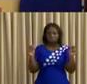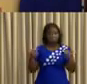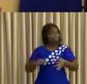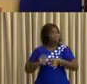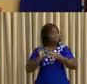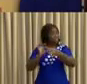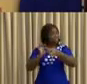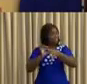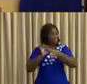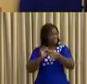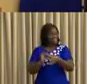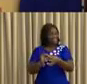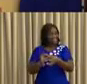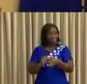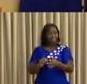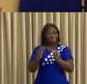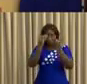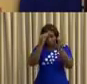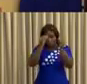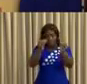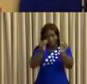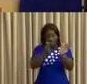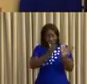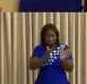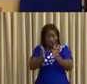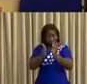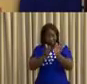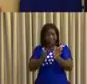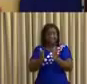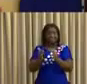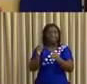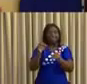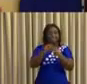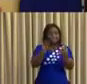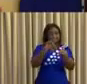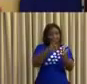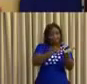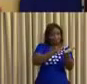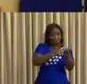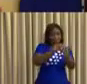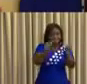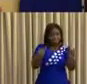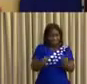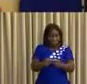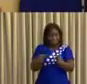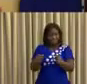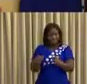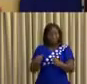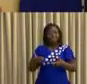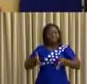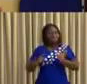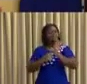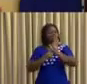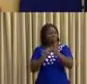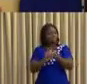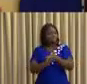Together, and adhering to the safety protocols at the polling stations, let us demonstrate that even during